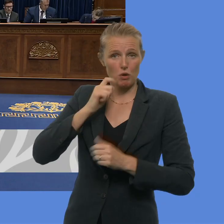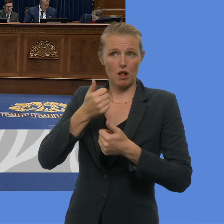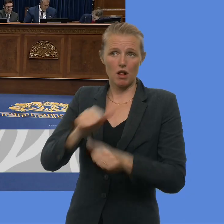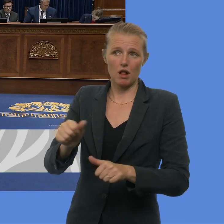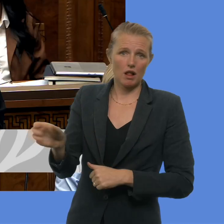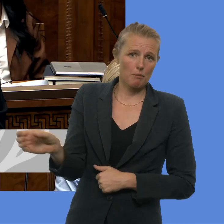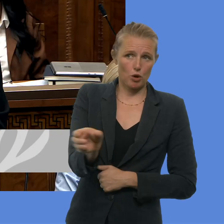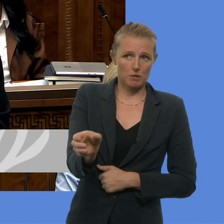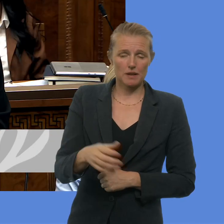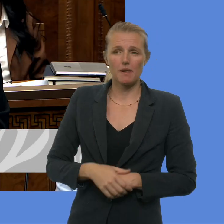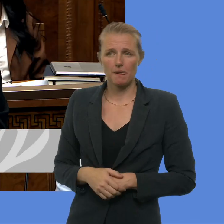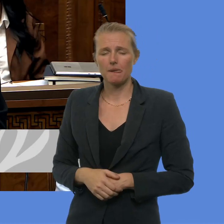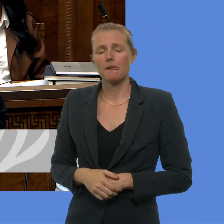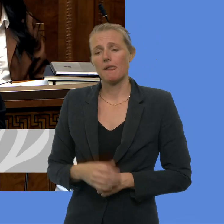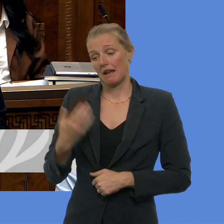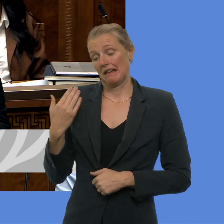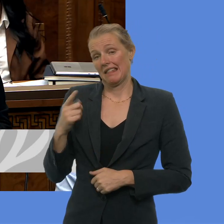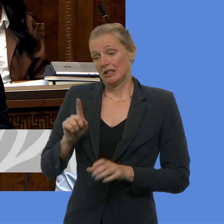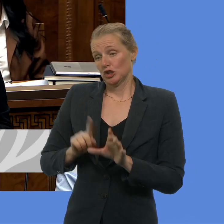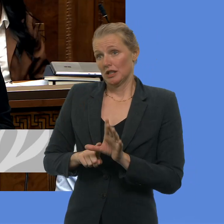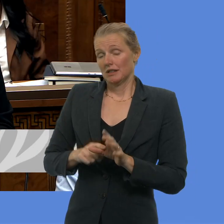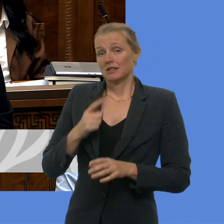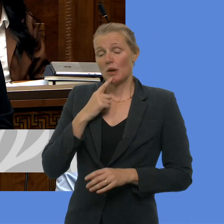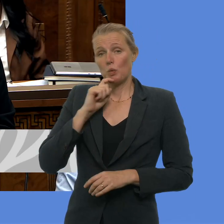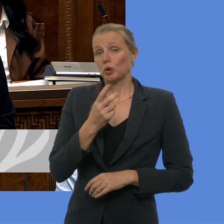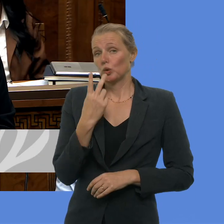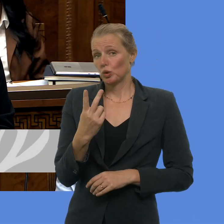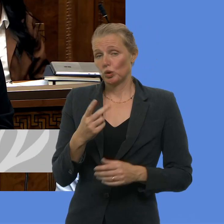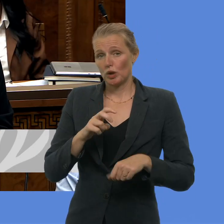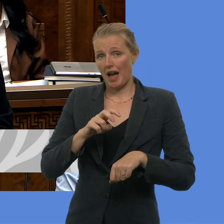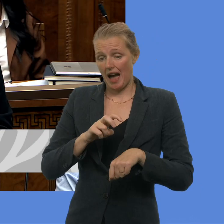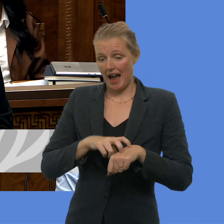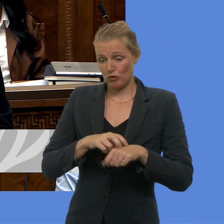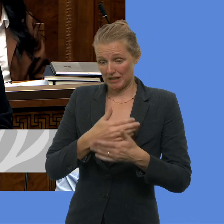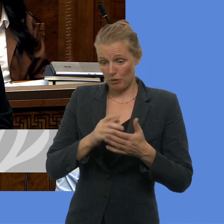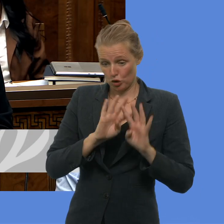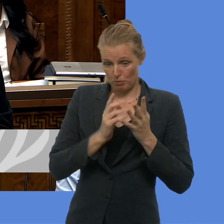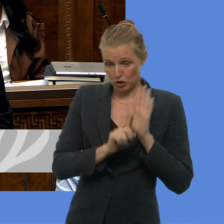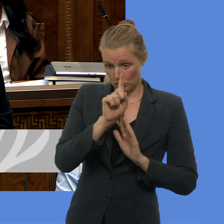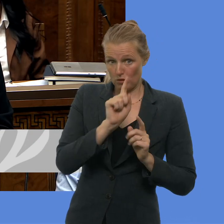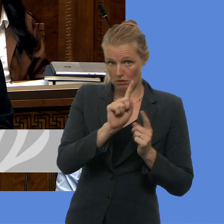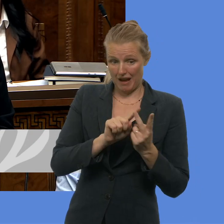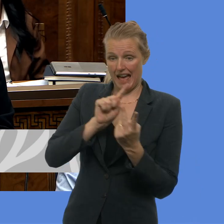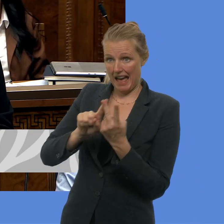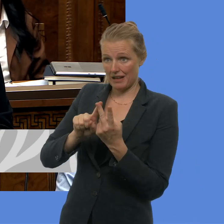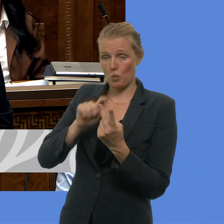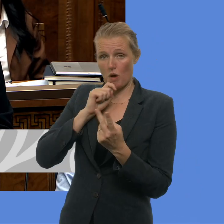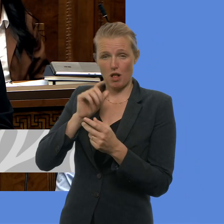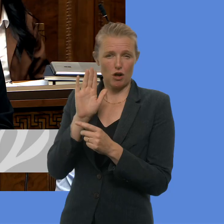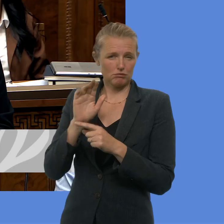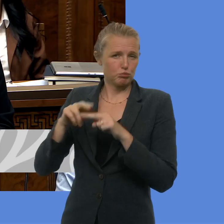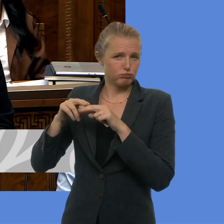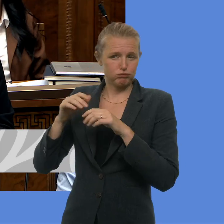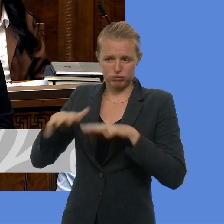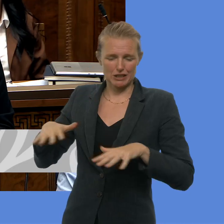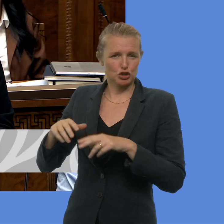The announcement earlier this year that 2 commissioners, including an Irish Language Commissioner, will be appointed in the North was a huge step forward. The